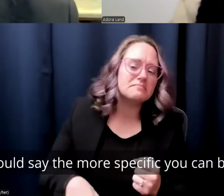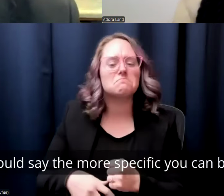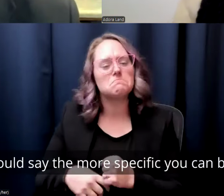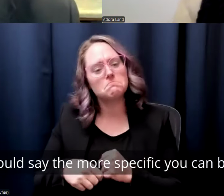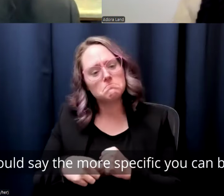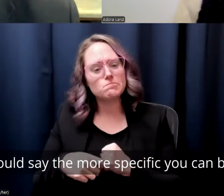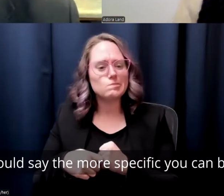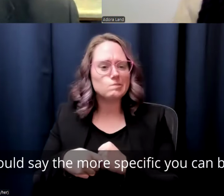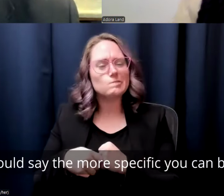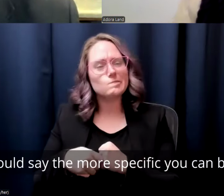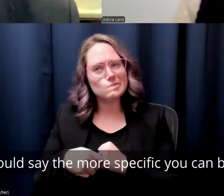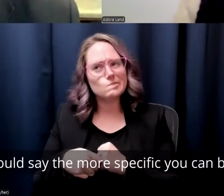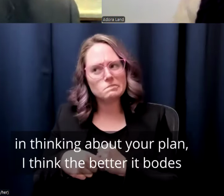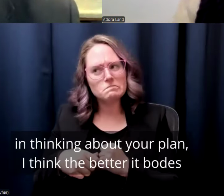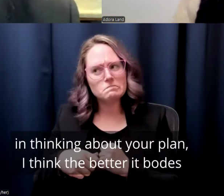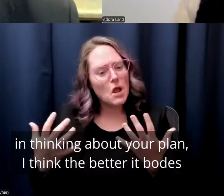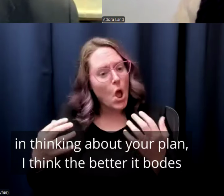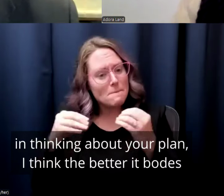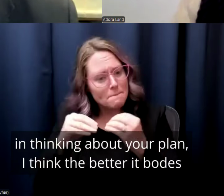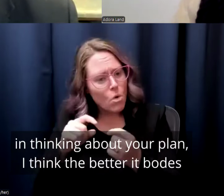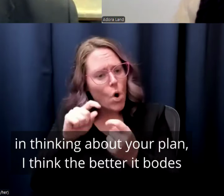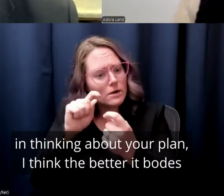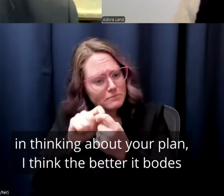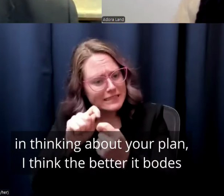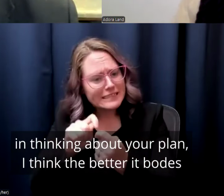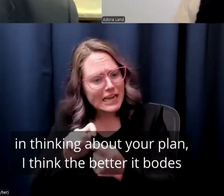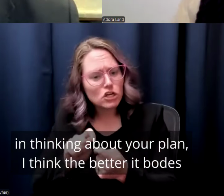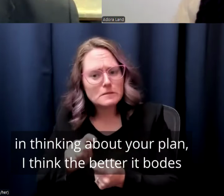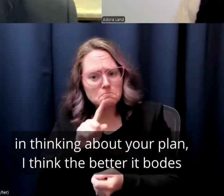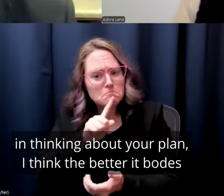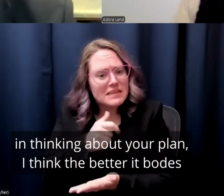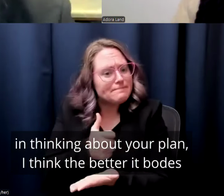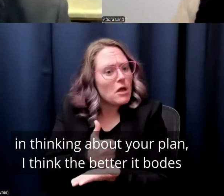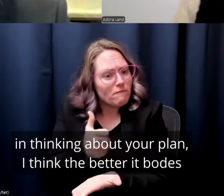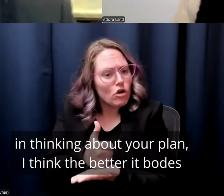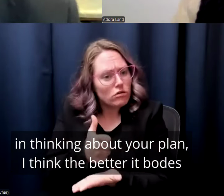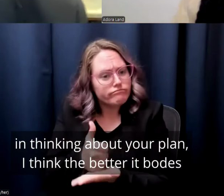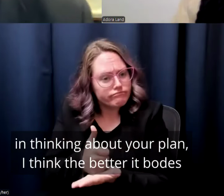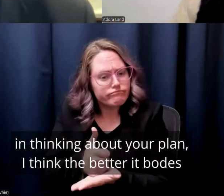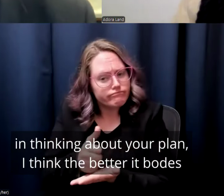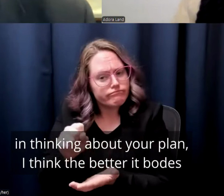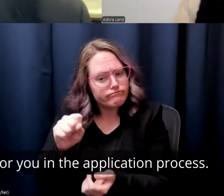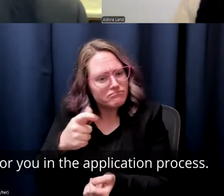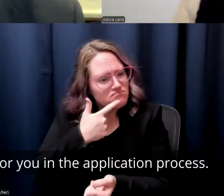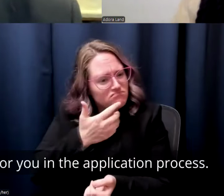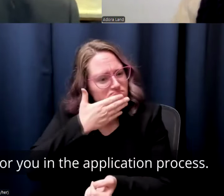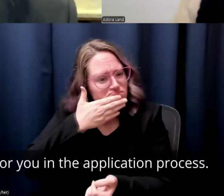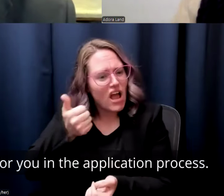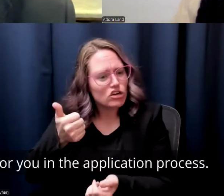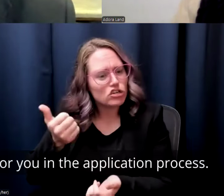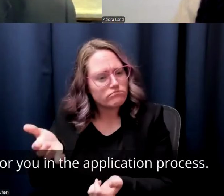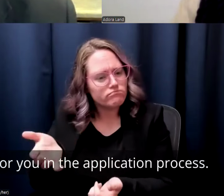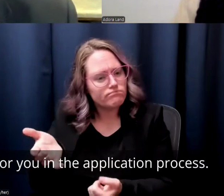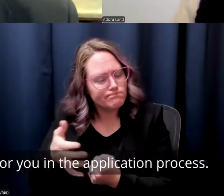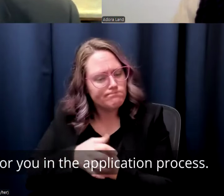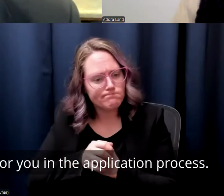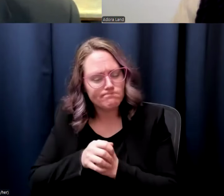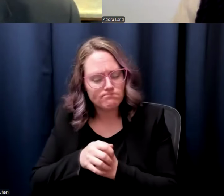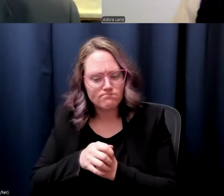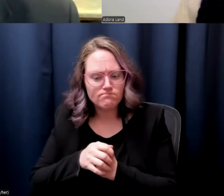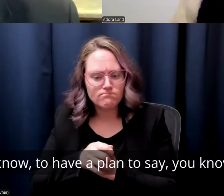the more specific you can be in thinking about your plan, I think the better it bodes for you in the application